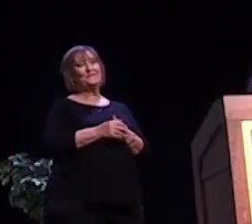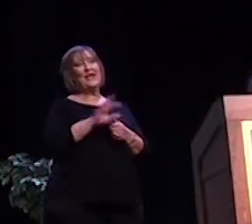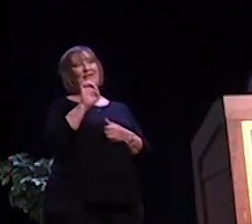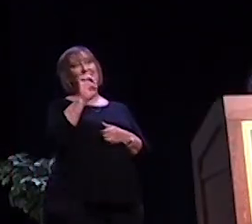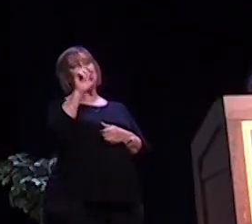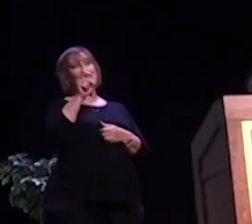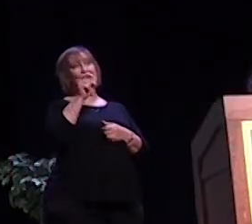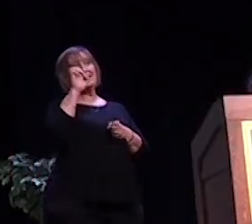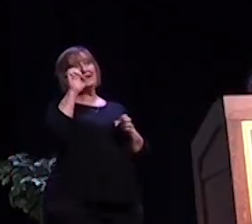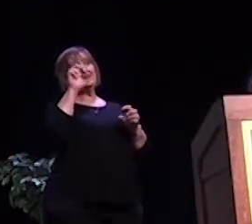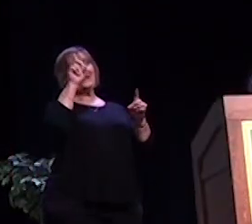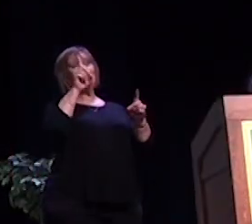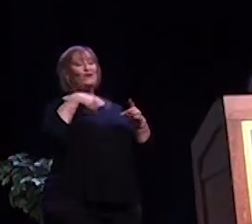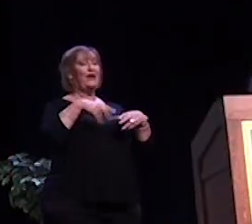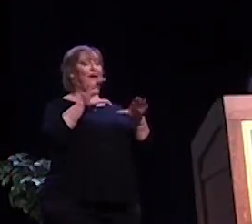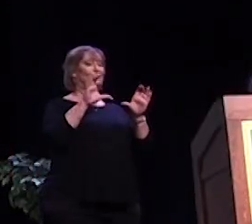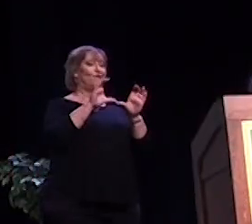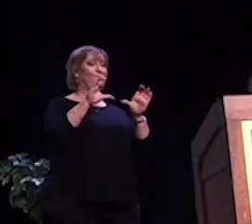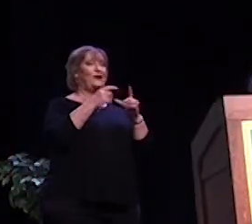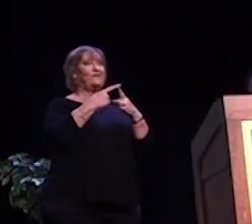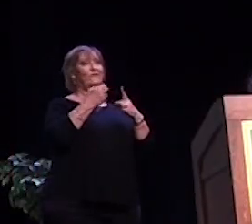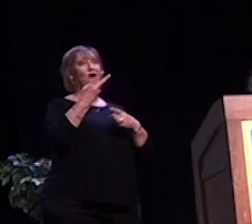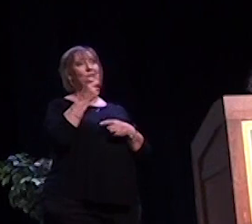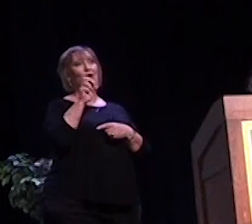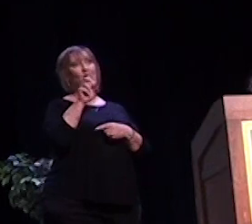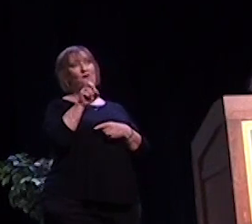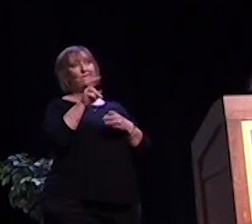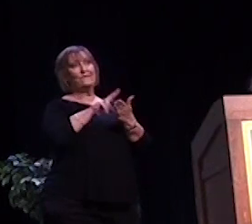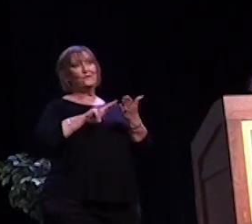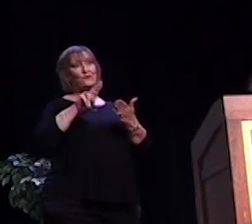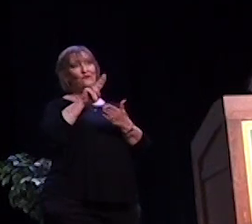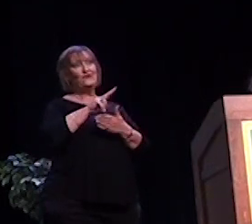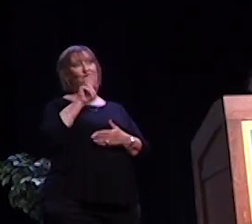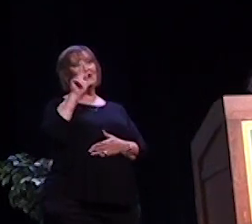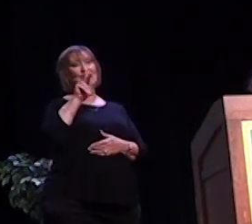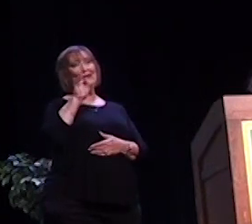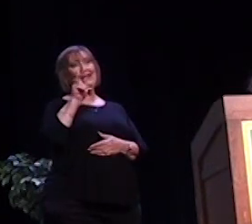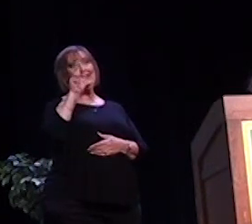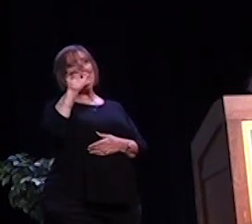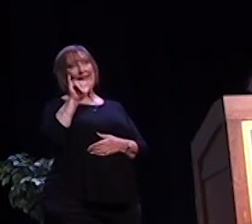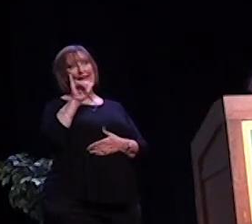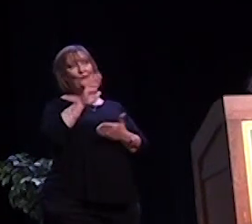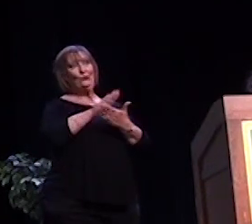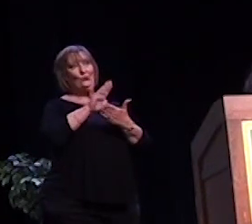education certificate from Harvard University's Kennedy School of Government.